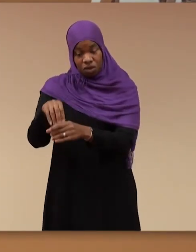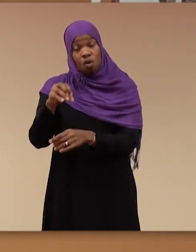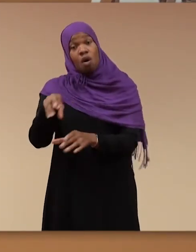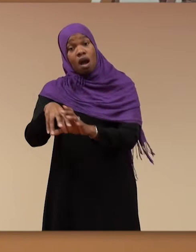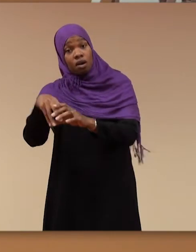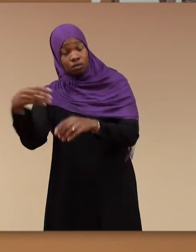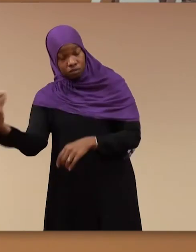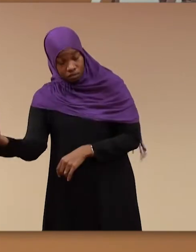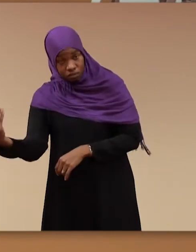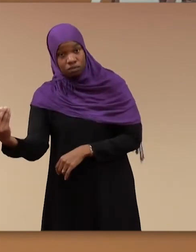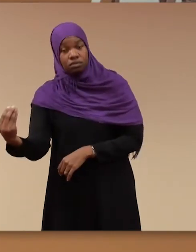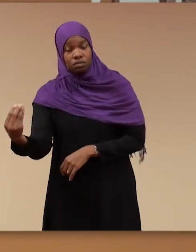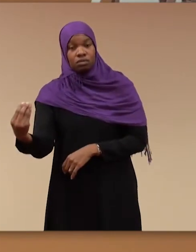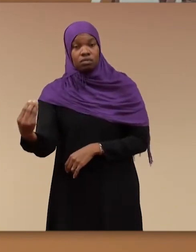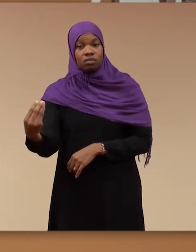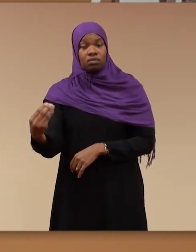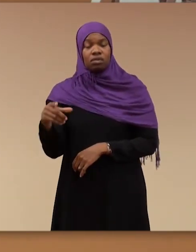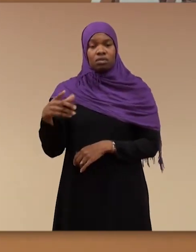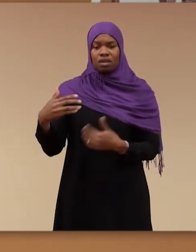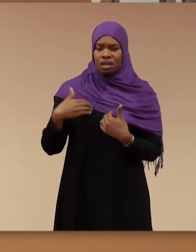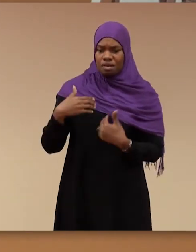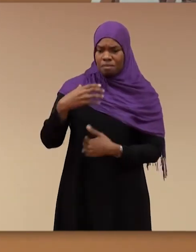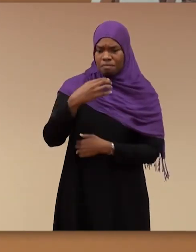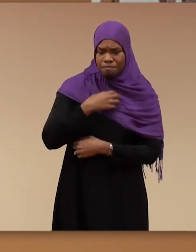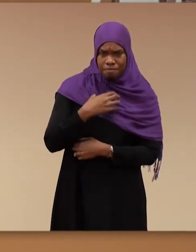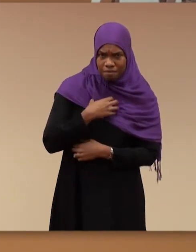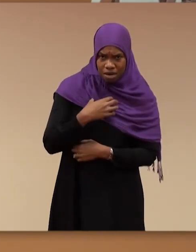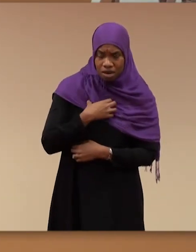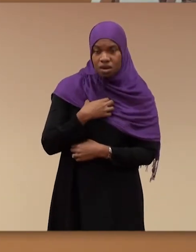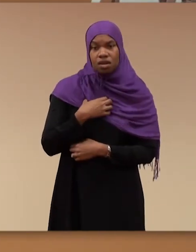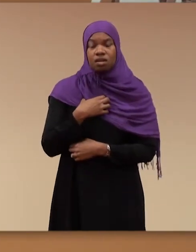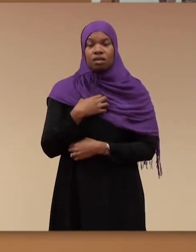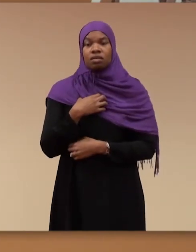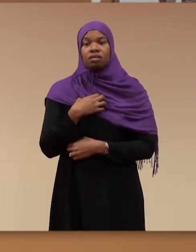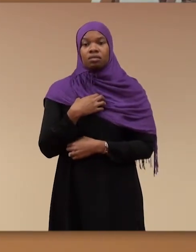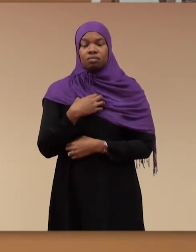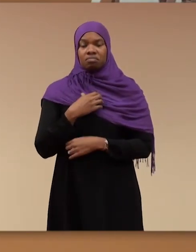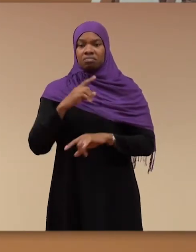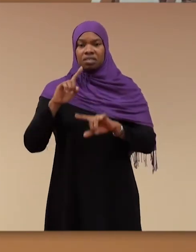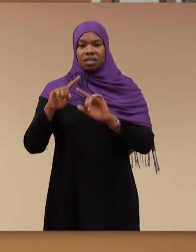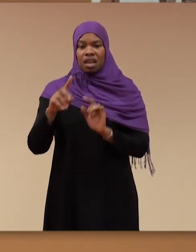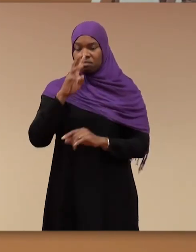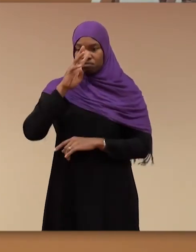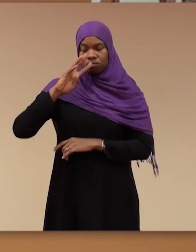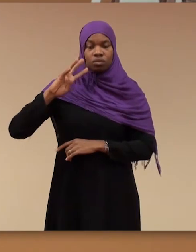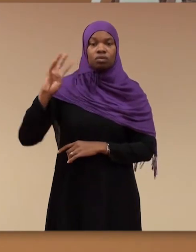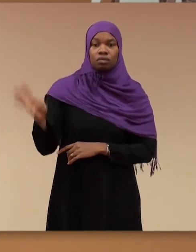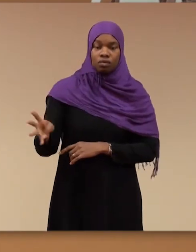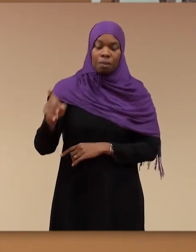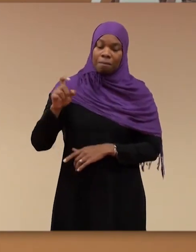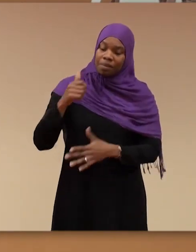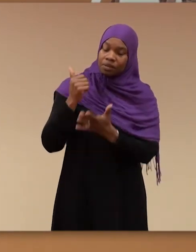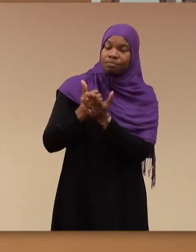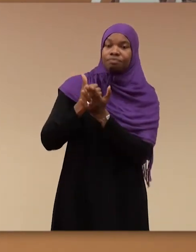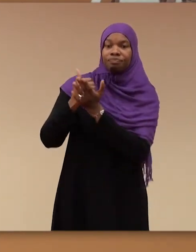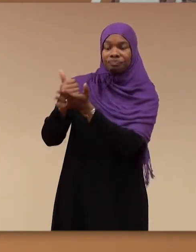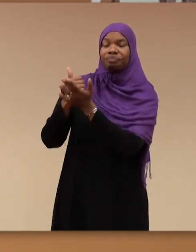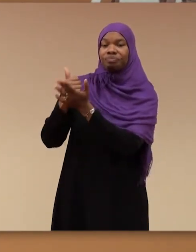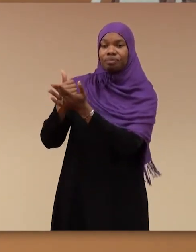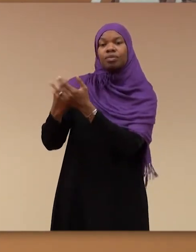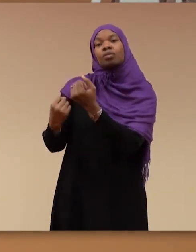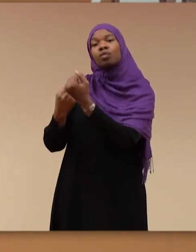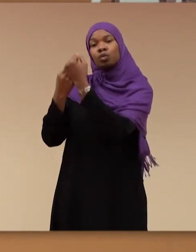been mistreated, he cannot be like that. He got to get support and help, and we are going